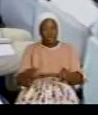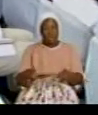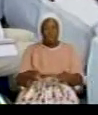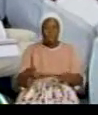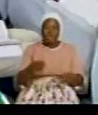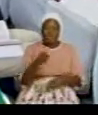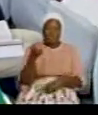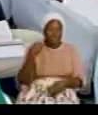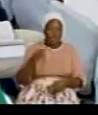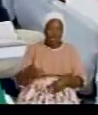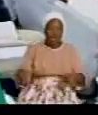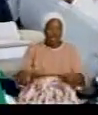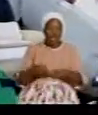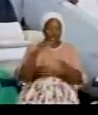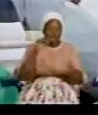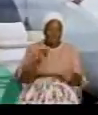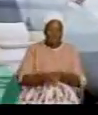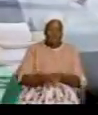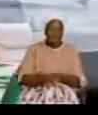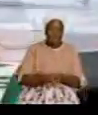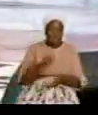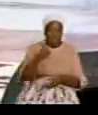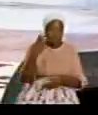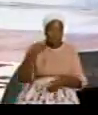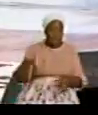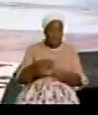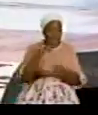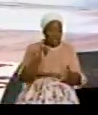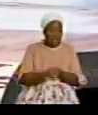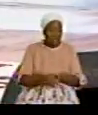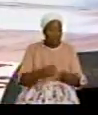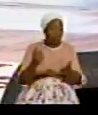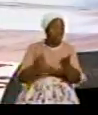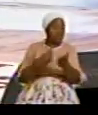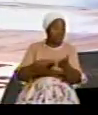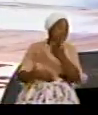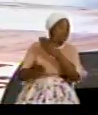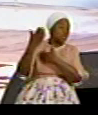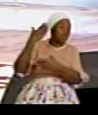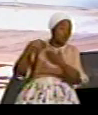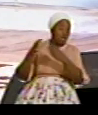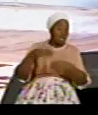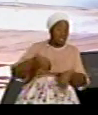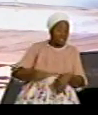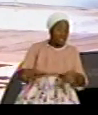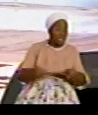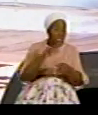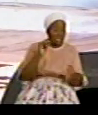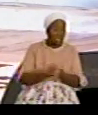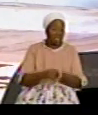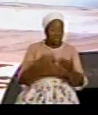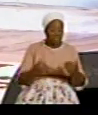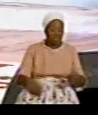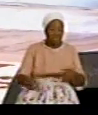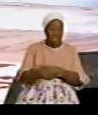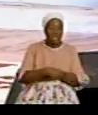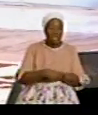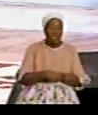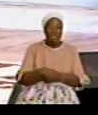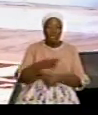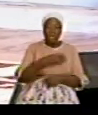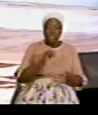that some time ago. They're still like that today, that they are